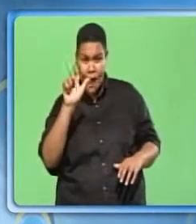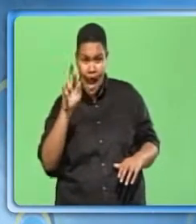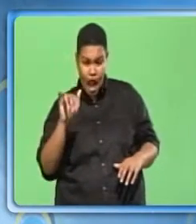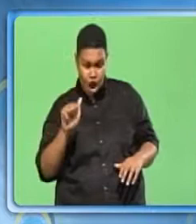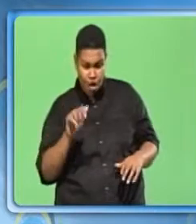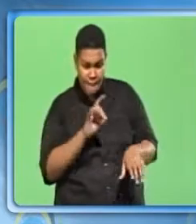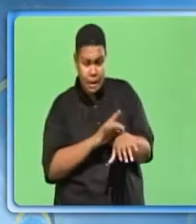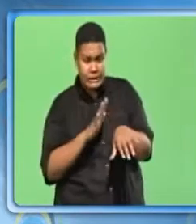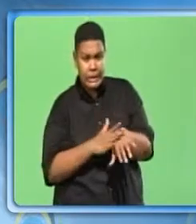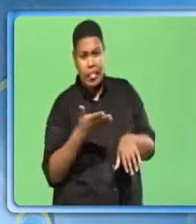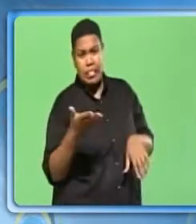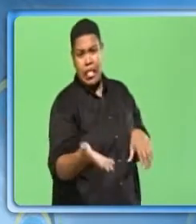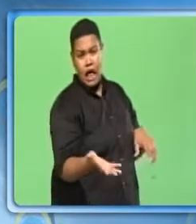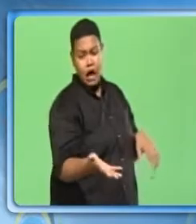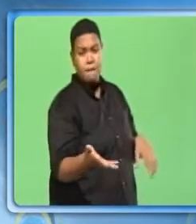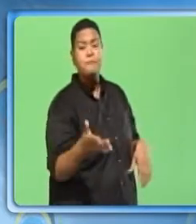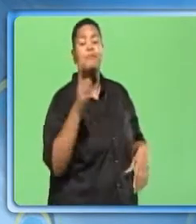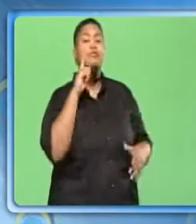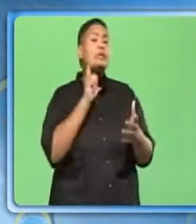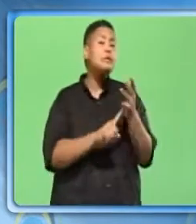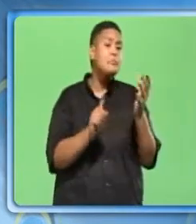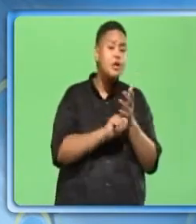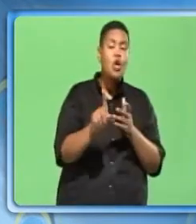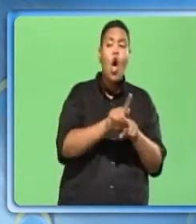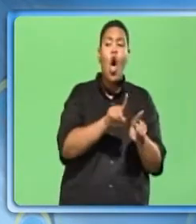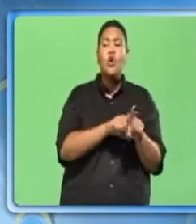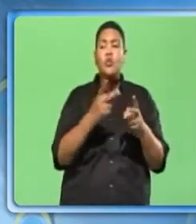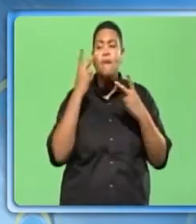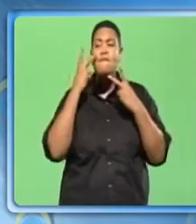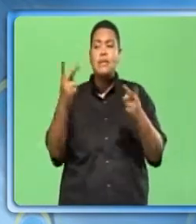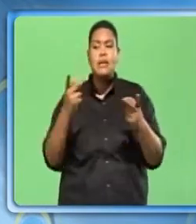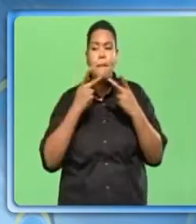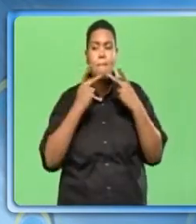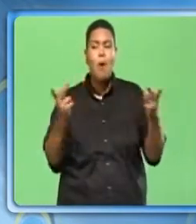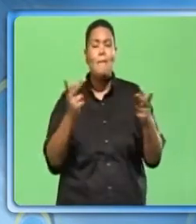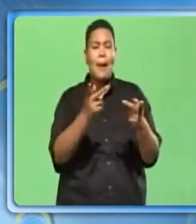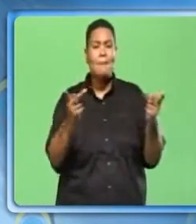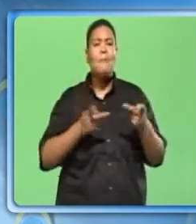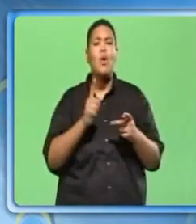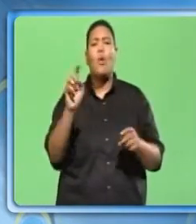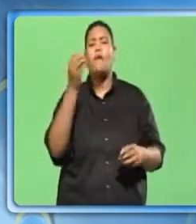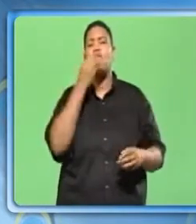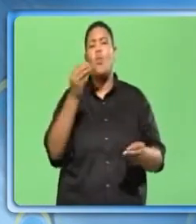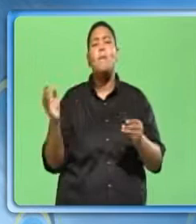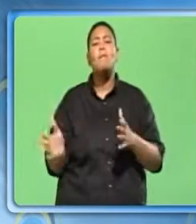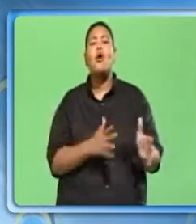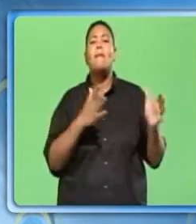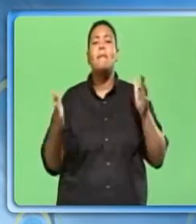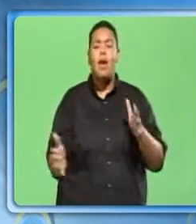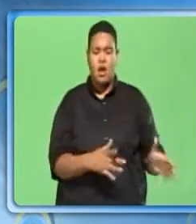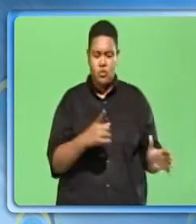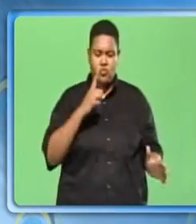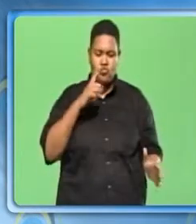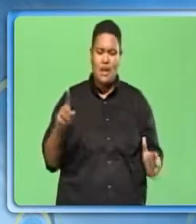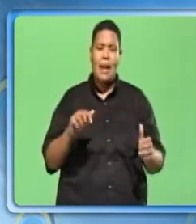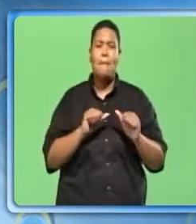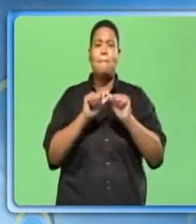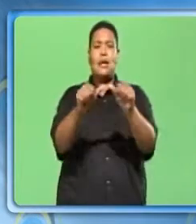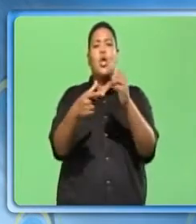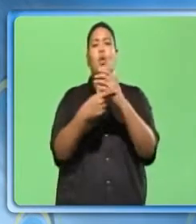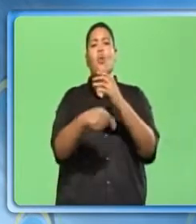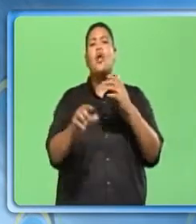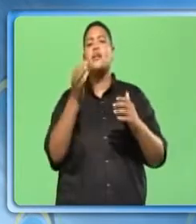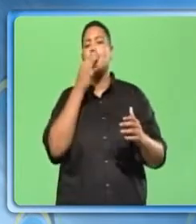present. Inspectors also visit public places where food is prepared in order to maintain quality